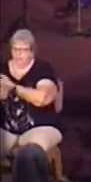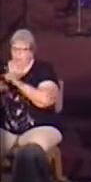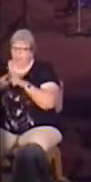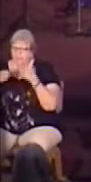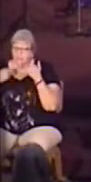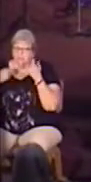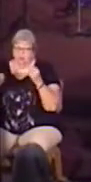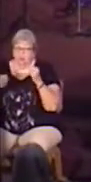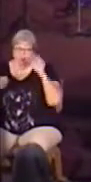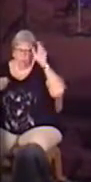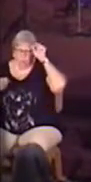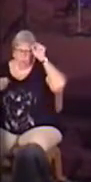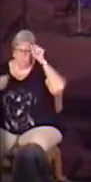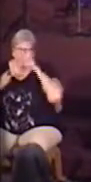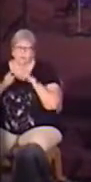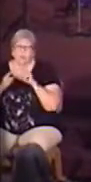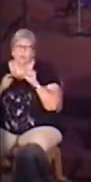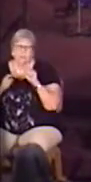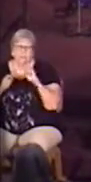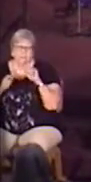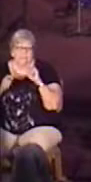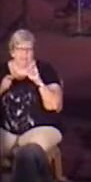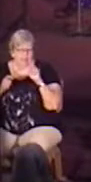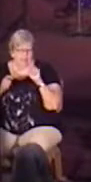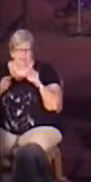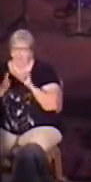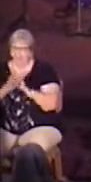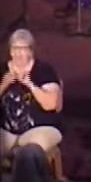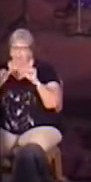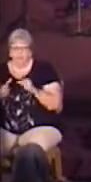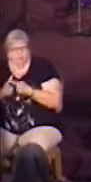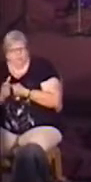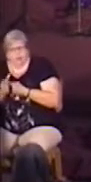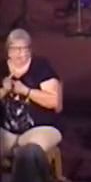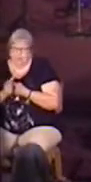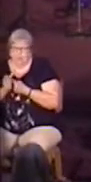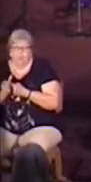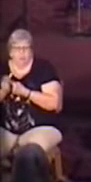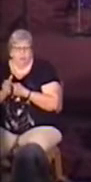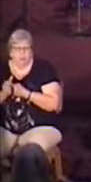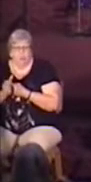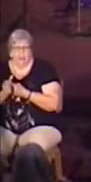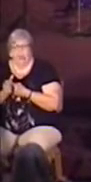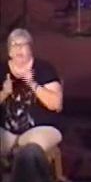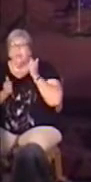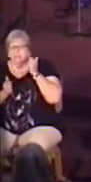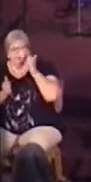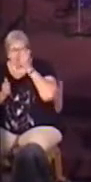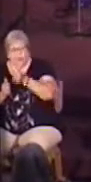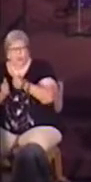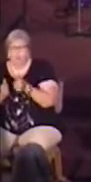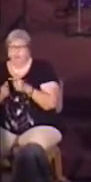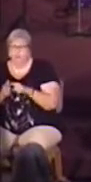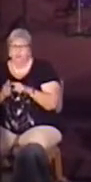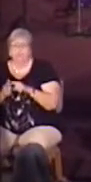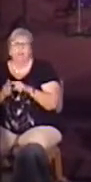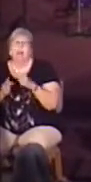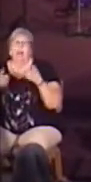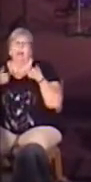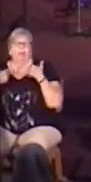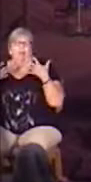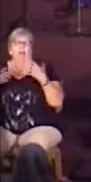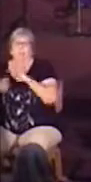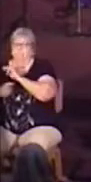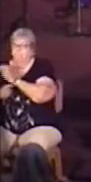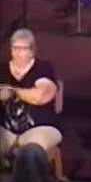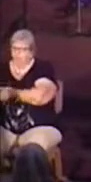strong horse or a stallion that literally could run and charge and flip you off. It has all of this muscle,